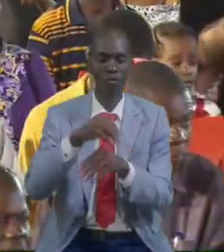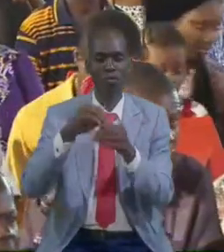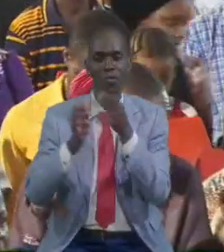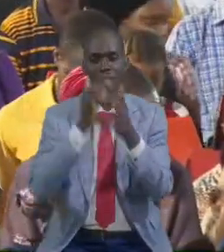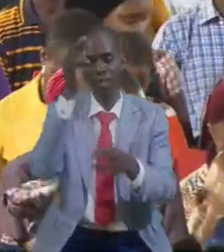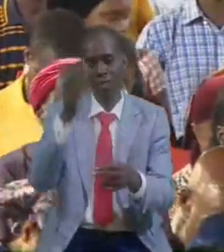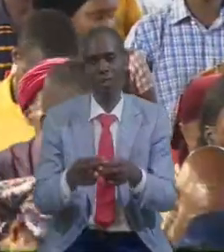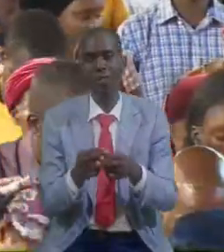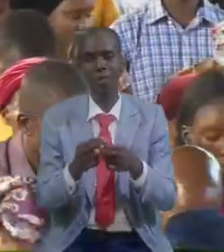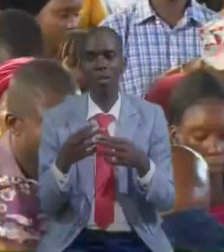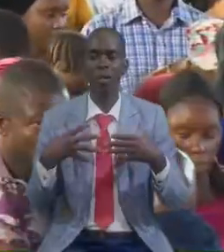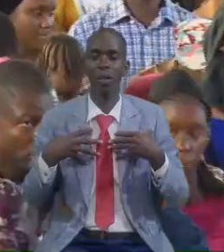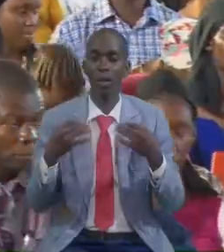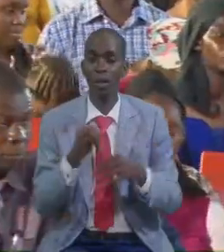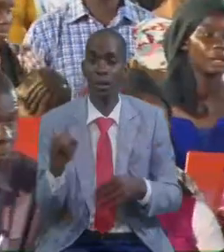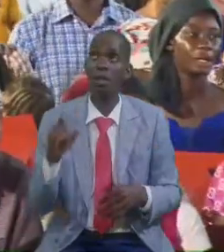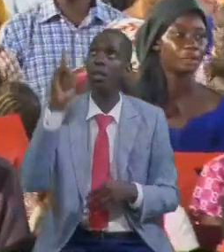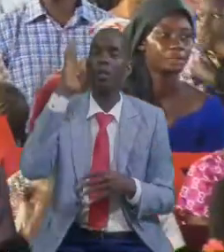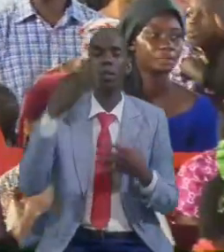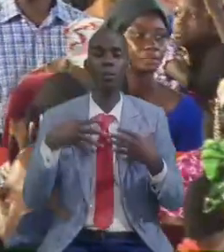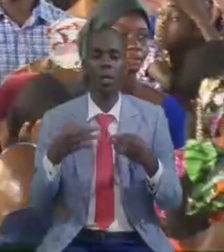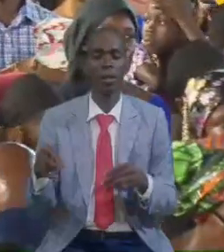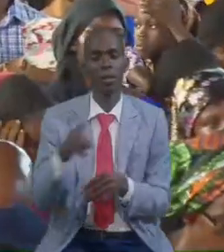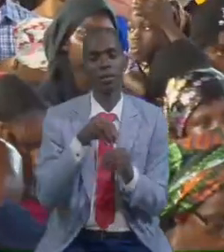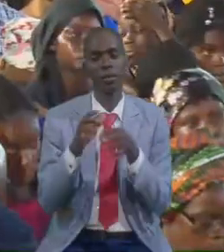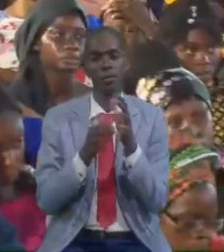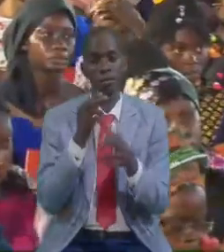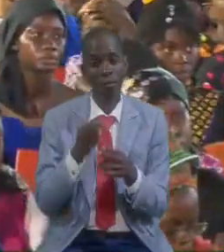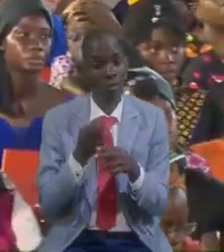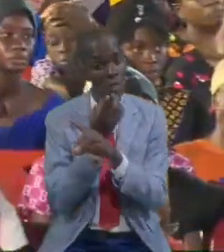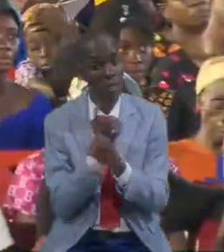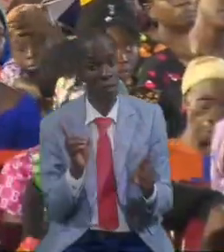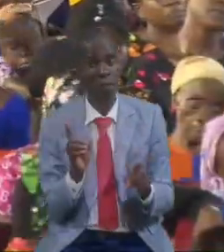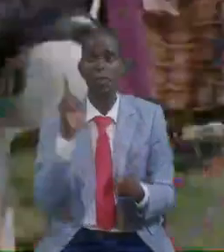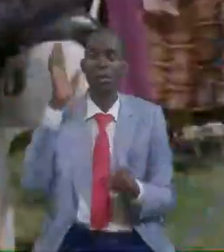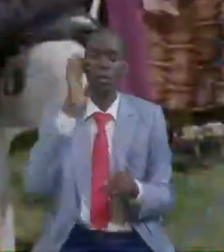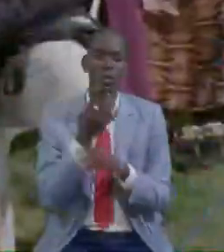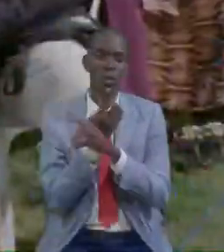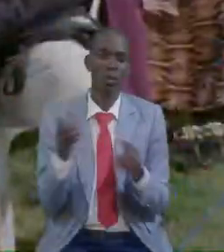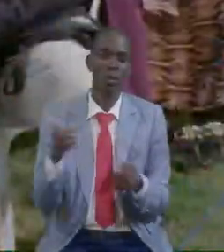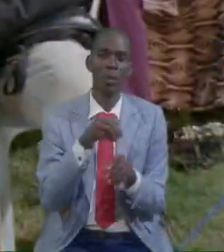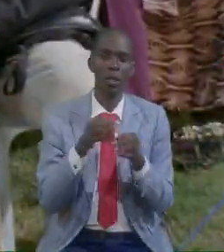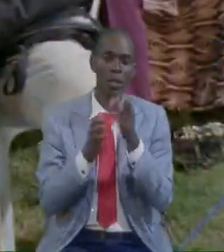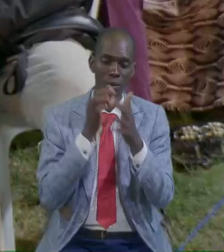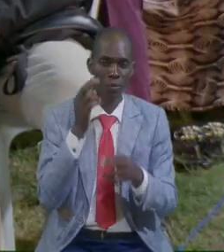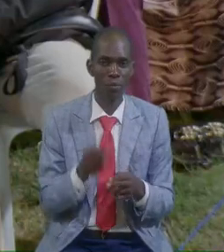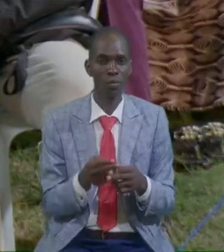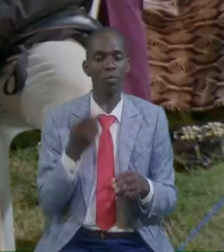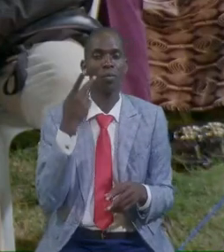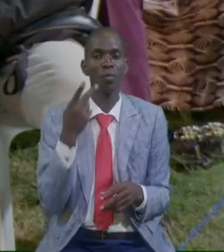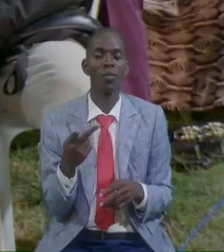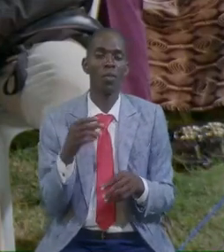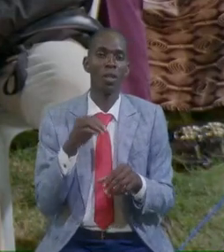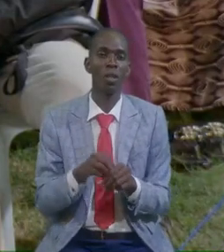Healing, it will heal you. Deliverance, it will deliver you. Look at this in